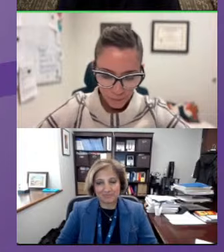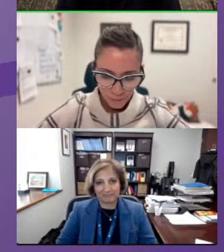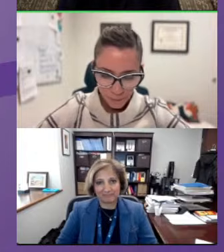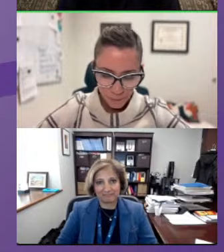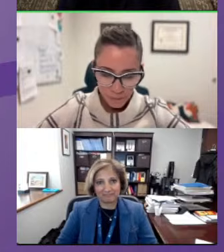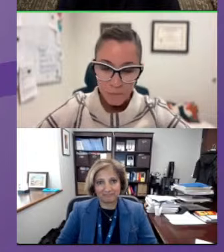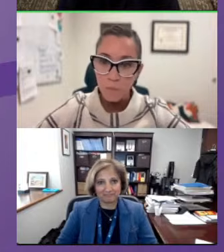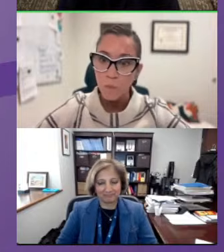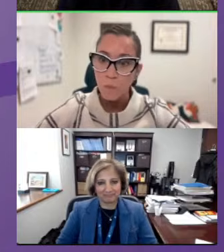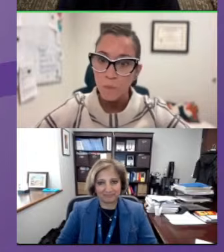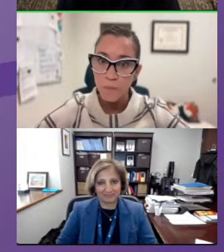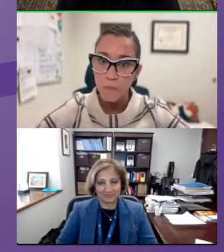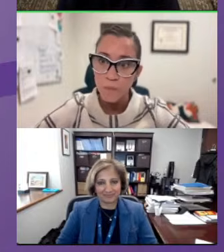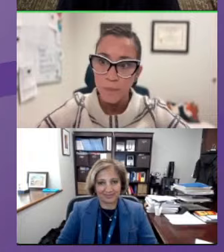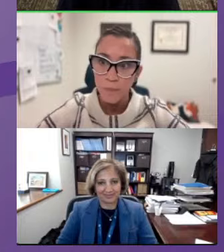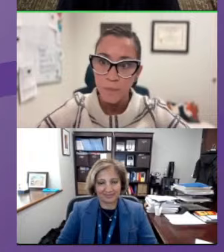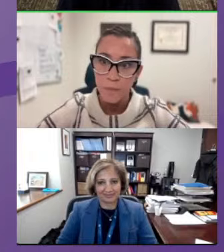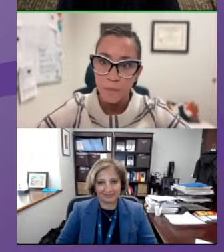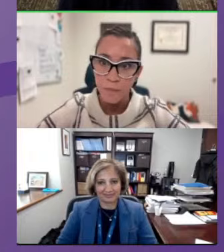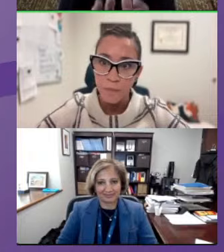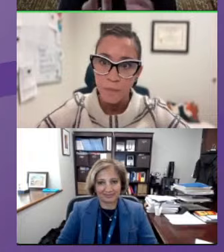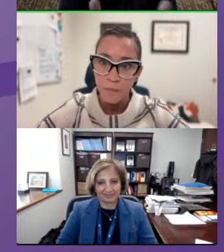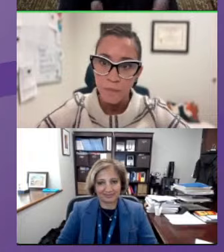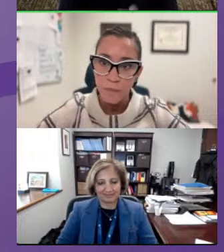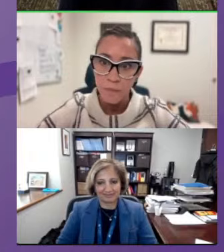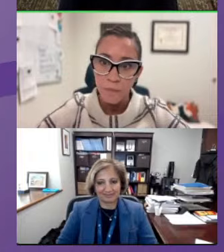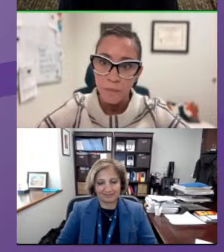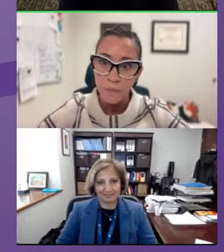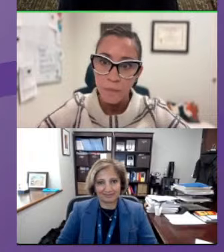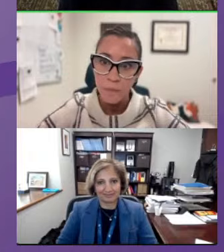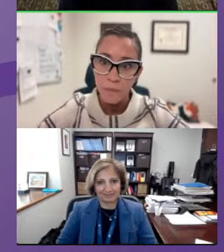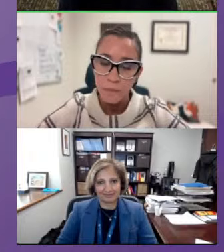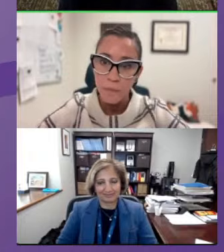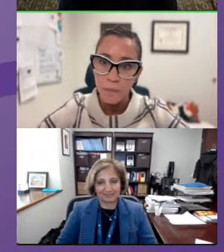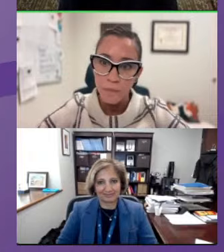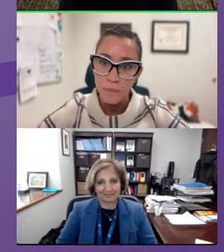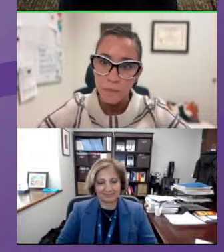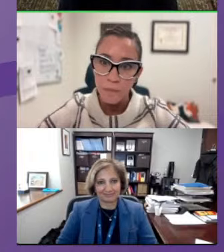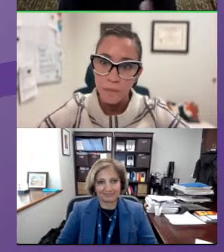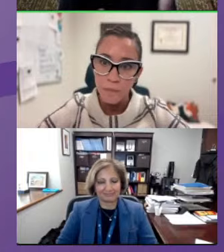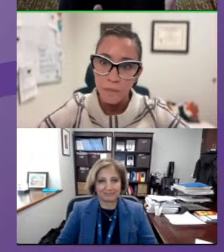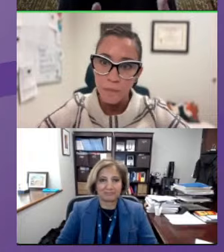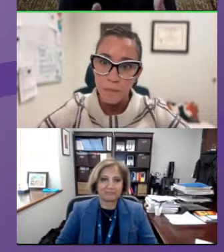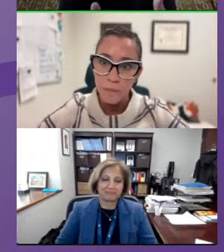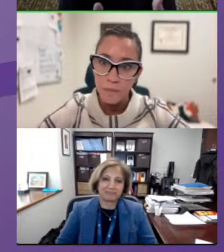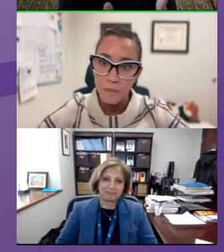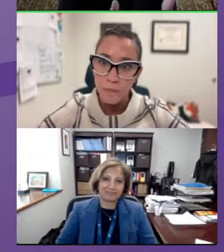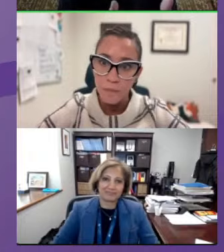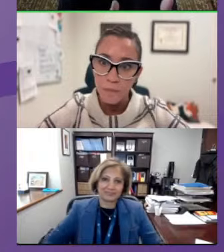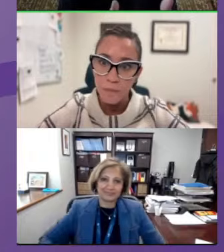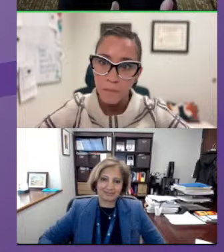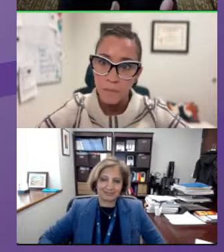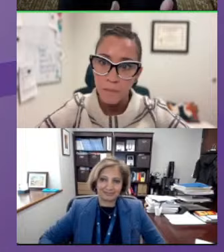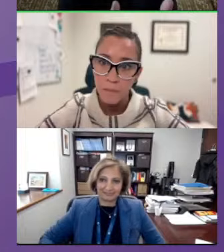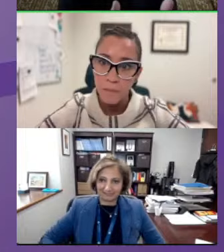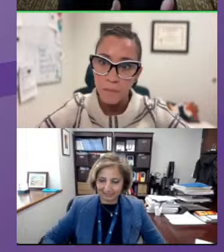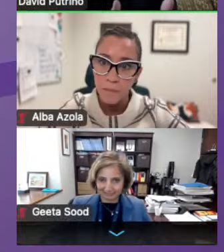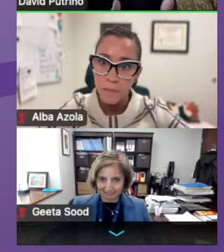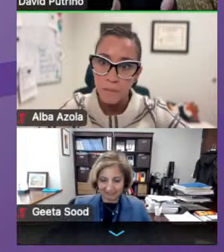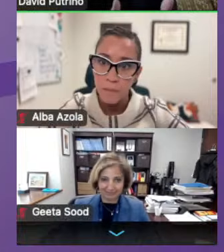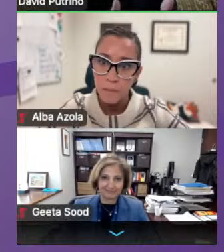I think one of the things that we really need to keep pointing out is that that